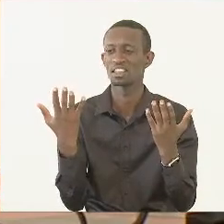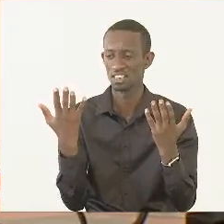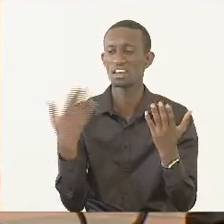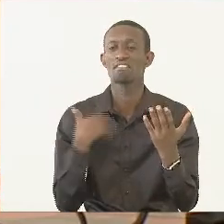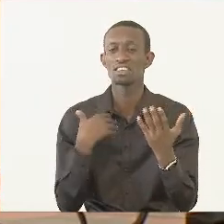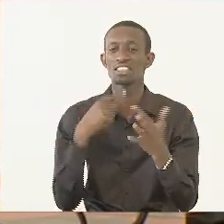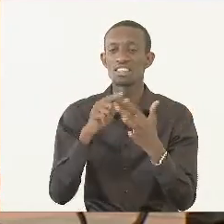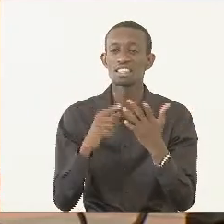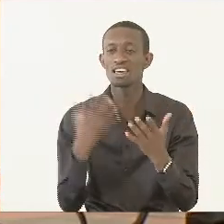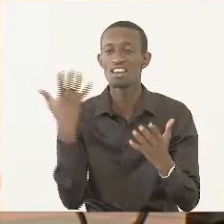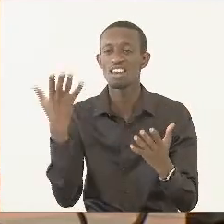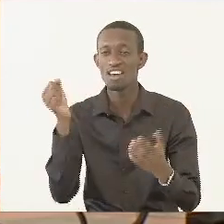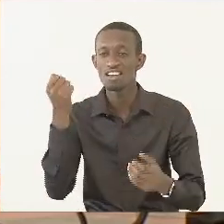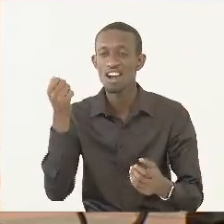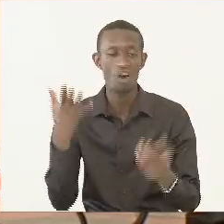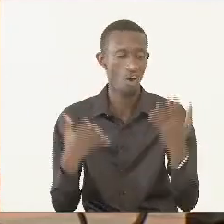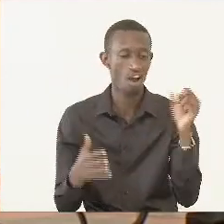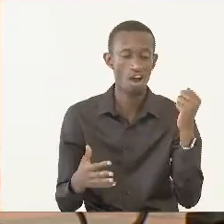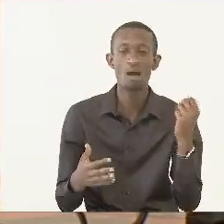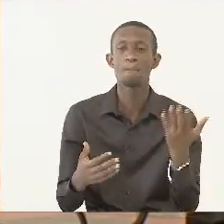they cannot in any way be the same.